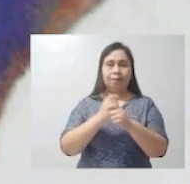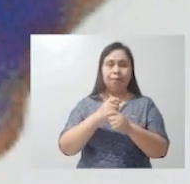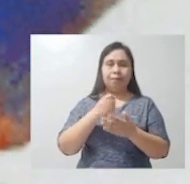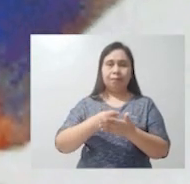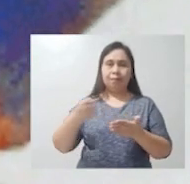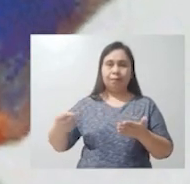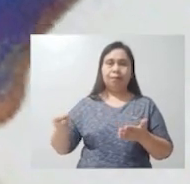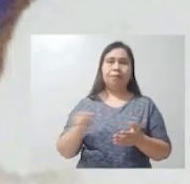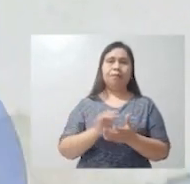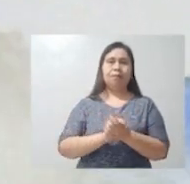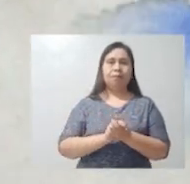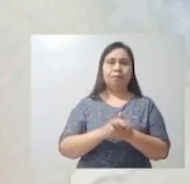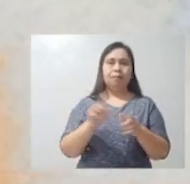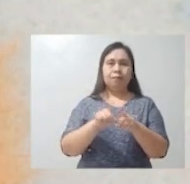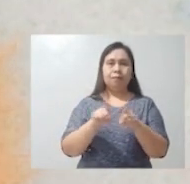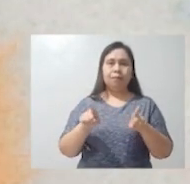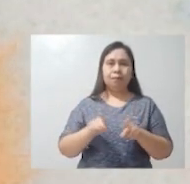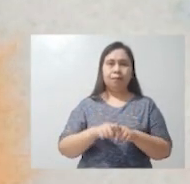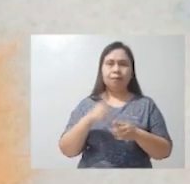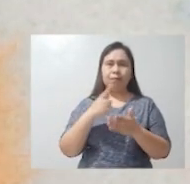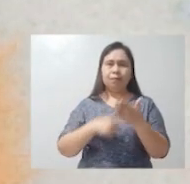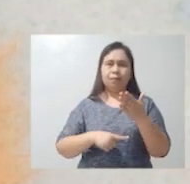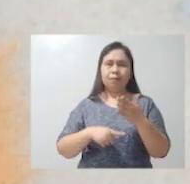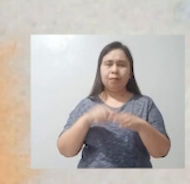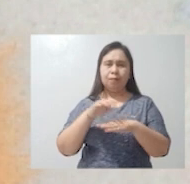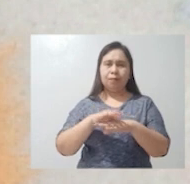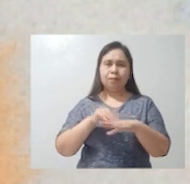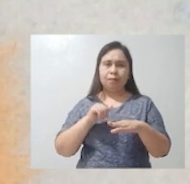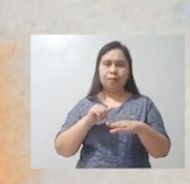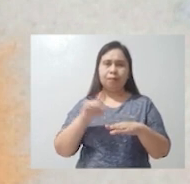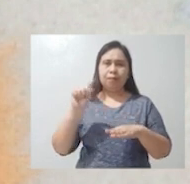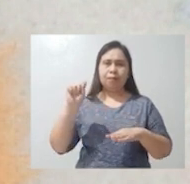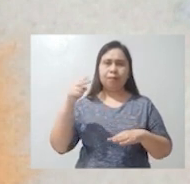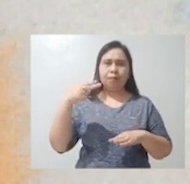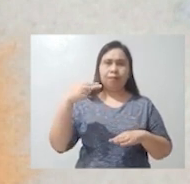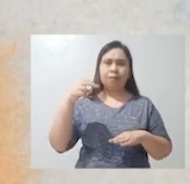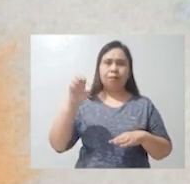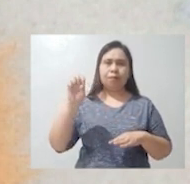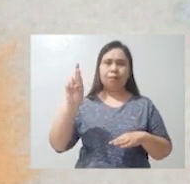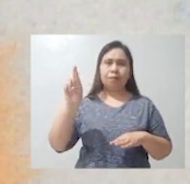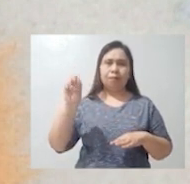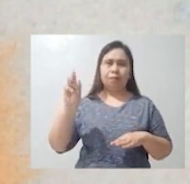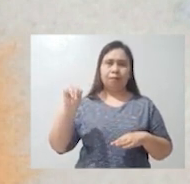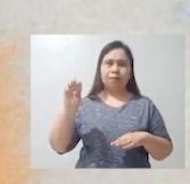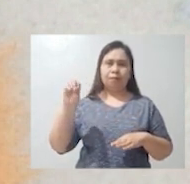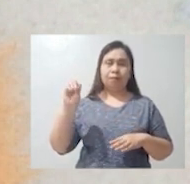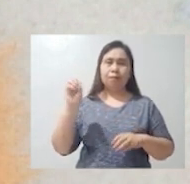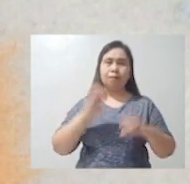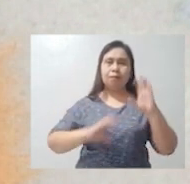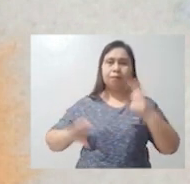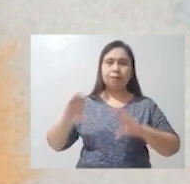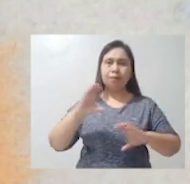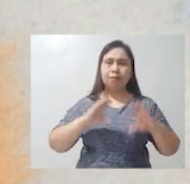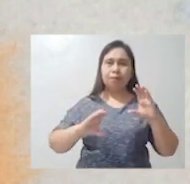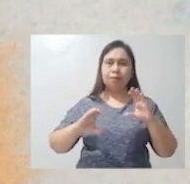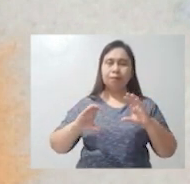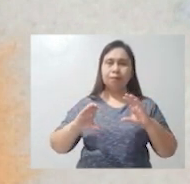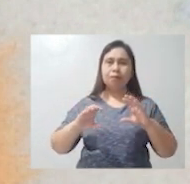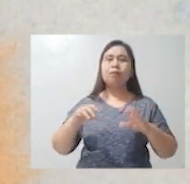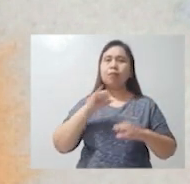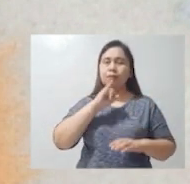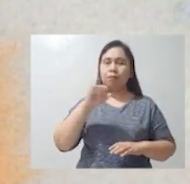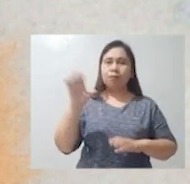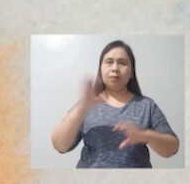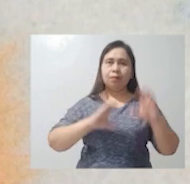Also, there are what we call thermochemistry and molar heat of vaporization. Thermochemistry is a branch of chemistry that describes